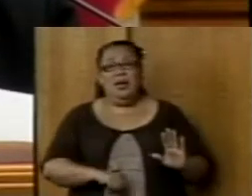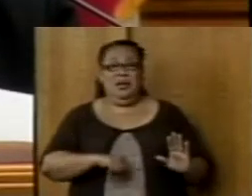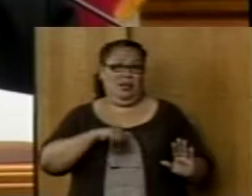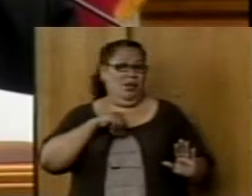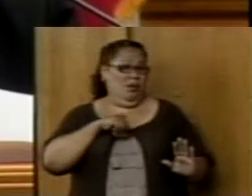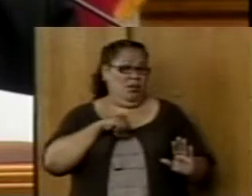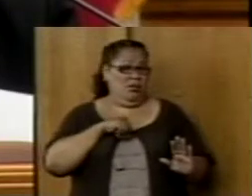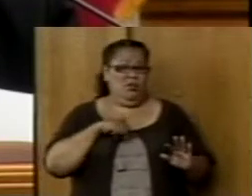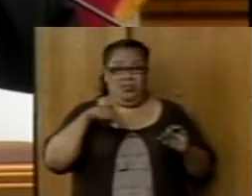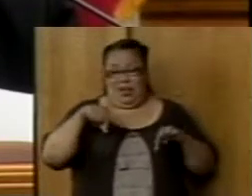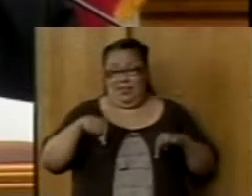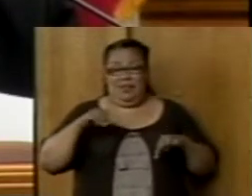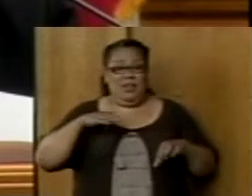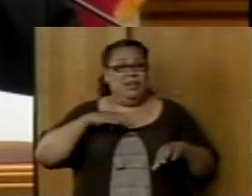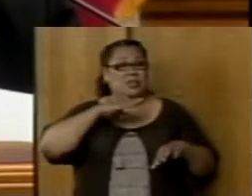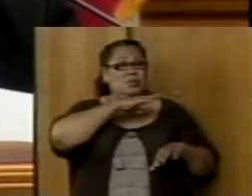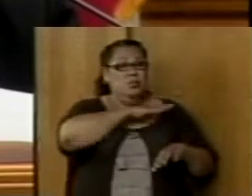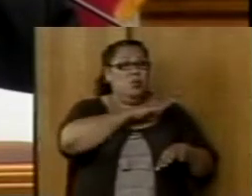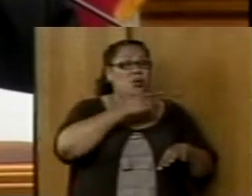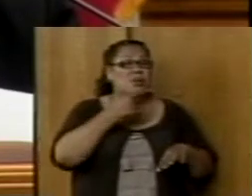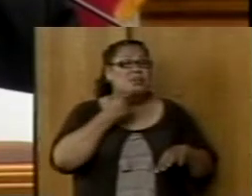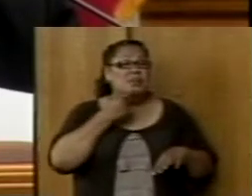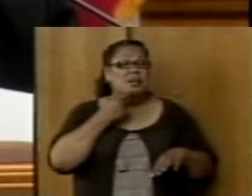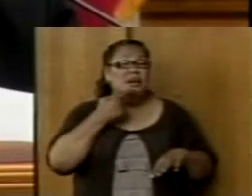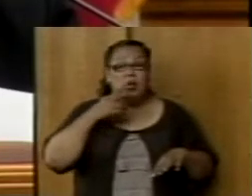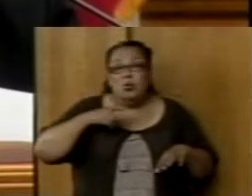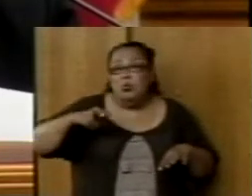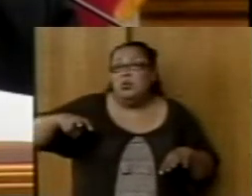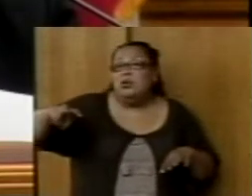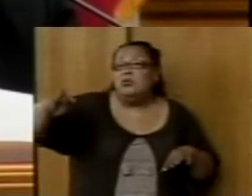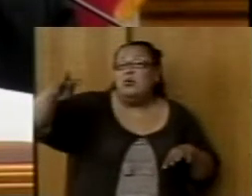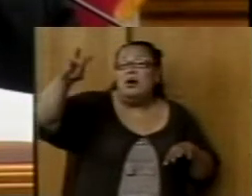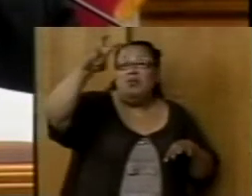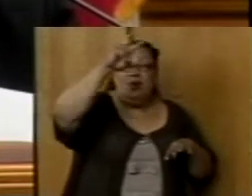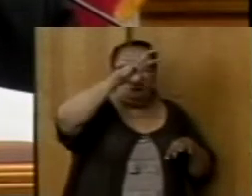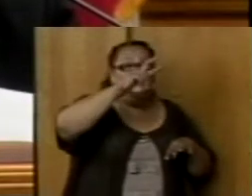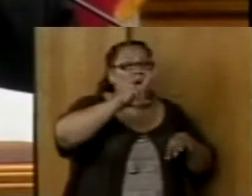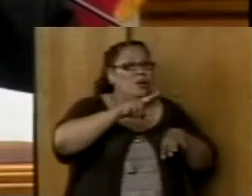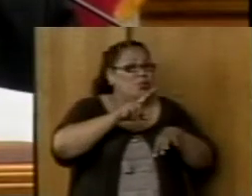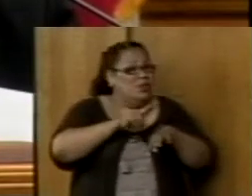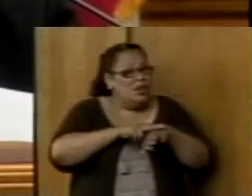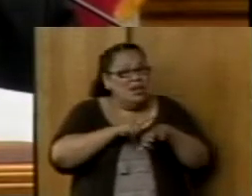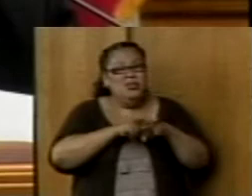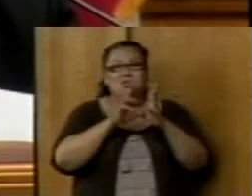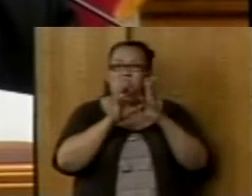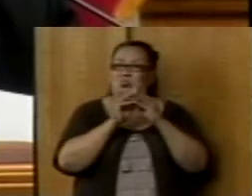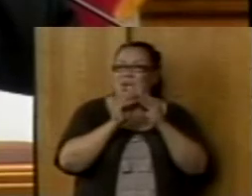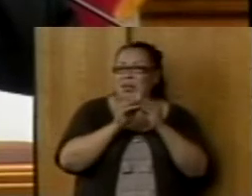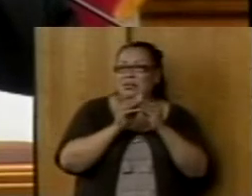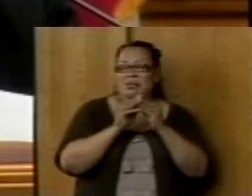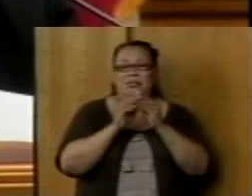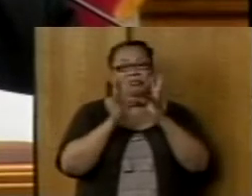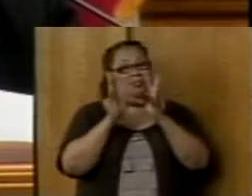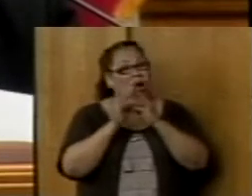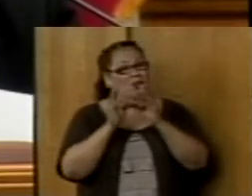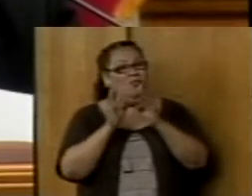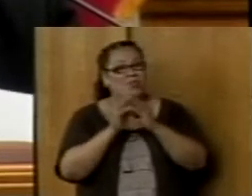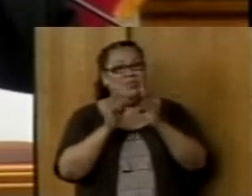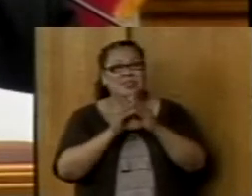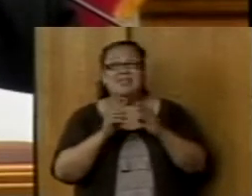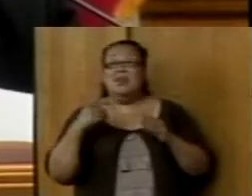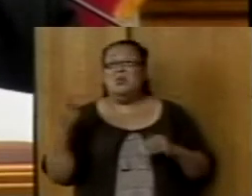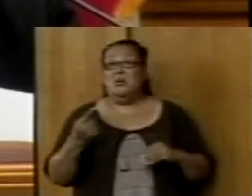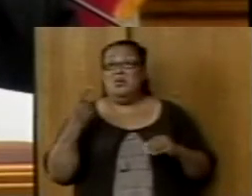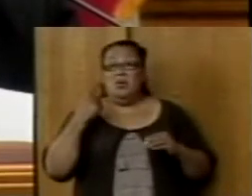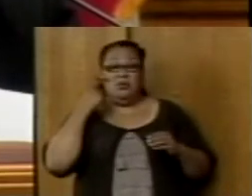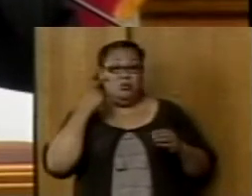that this board has always said that we travel throughout the nation to meetings and conferences, but we have always been